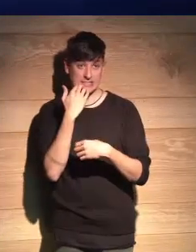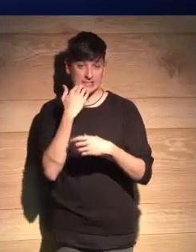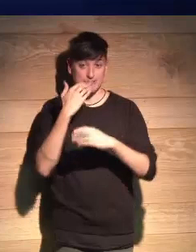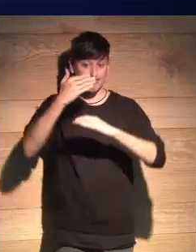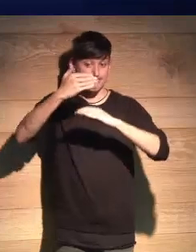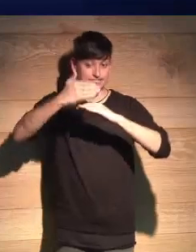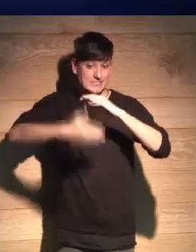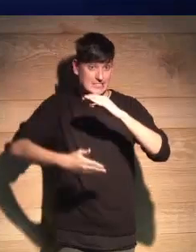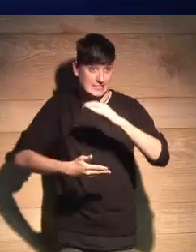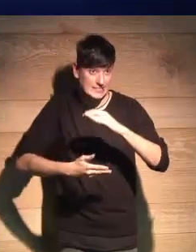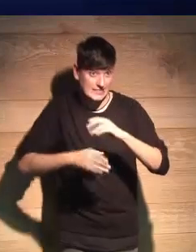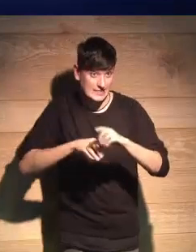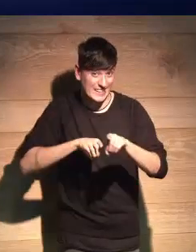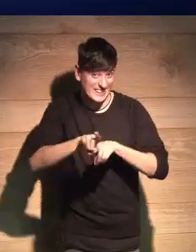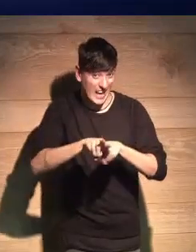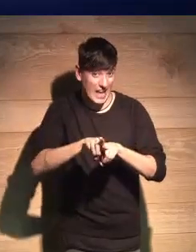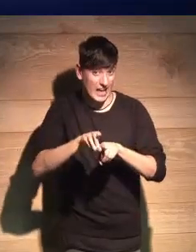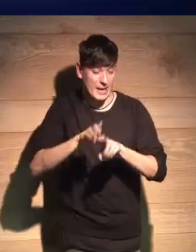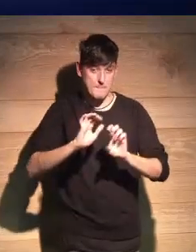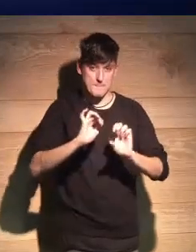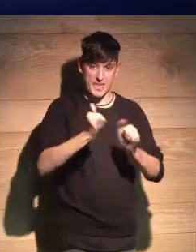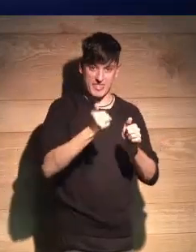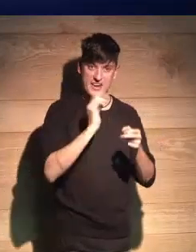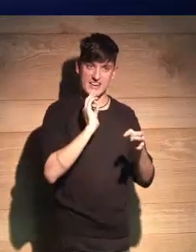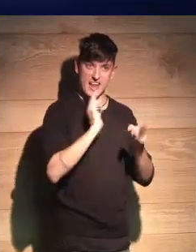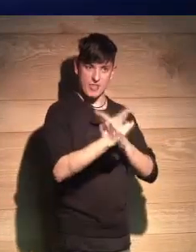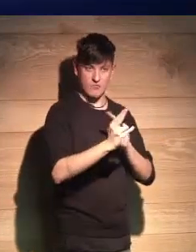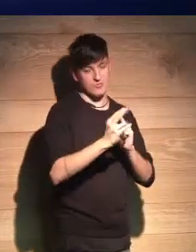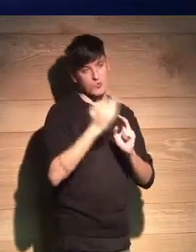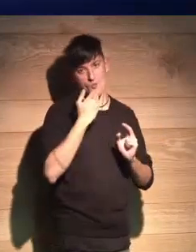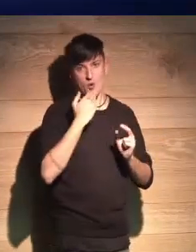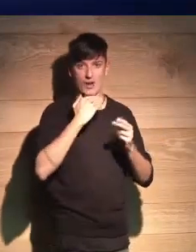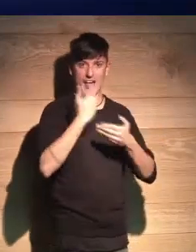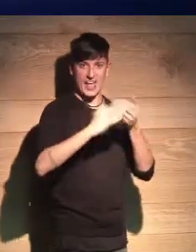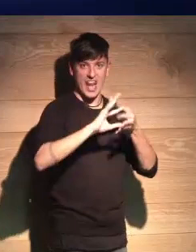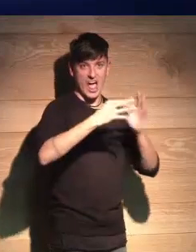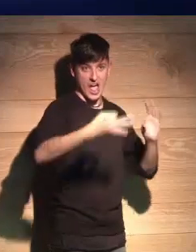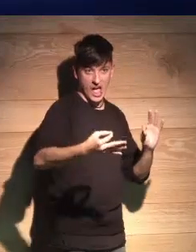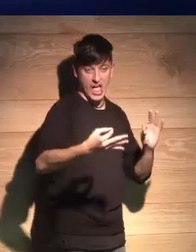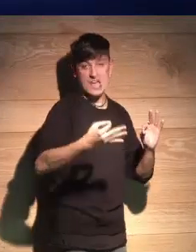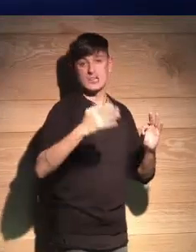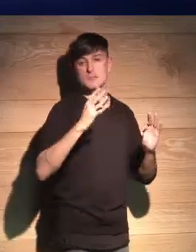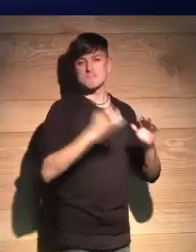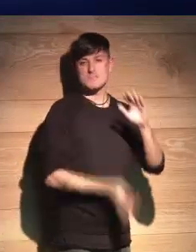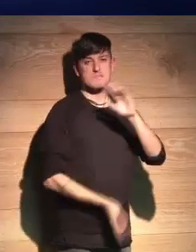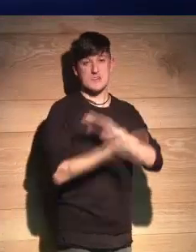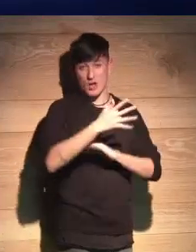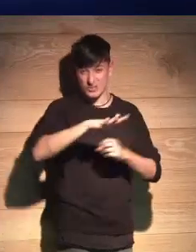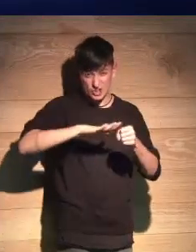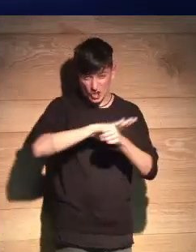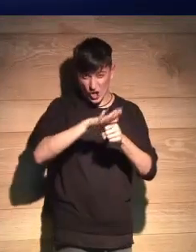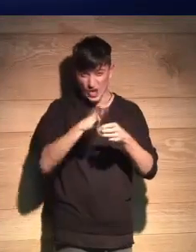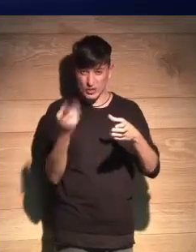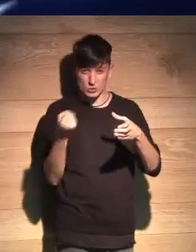that critical mass was achieved, there would be a chain reaction that would